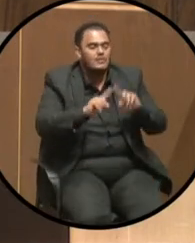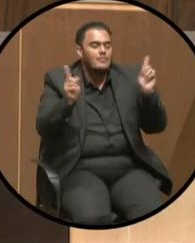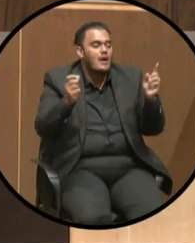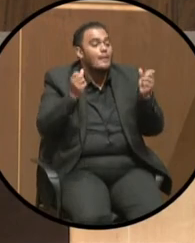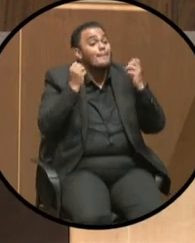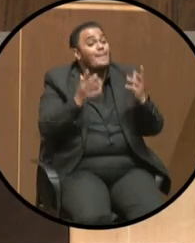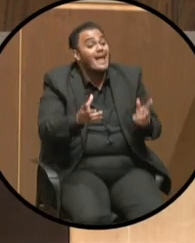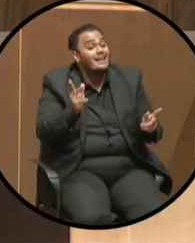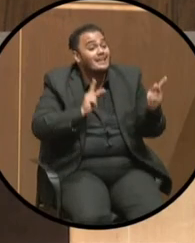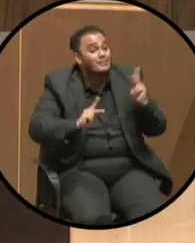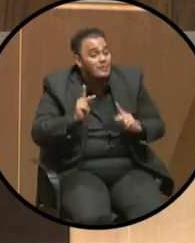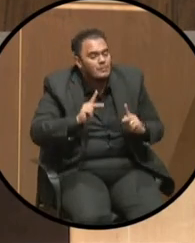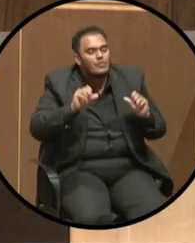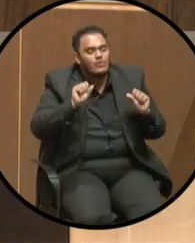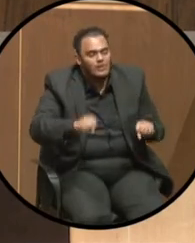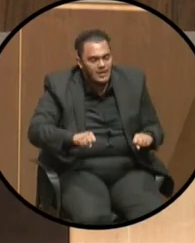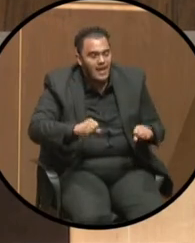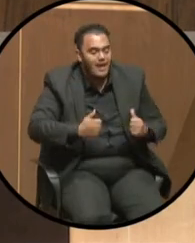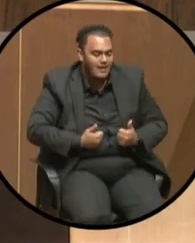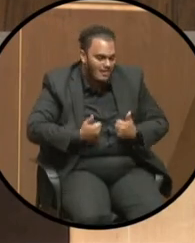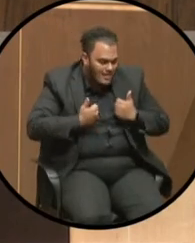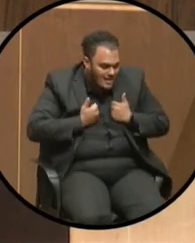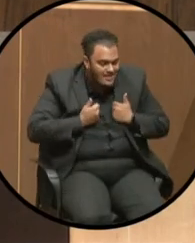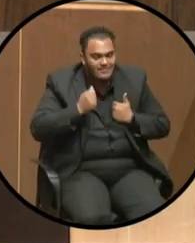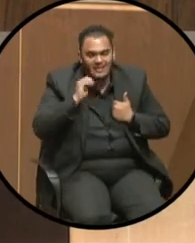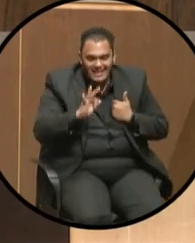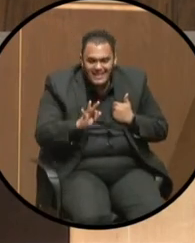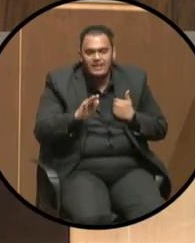long-term health intact if they wear a mask around others.